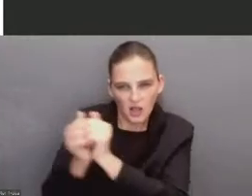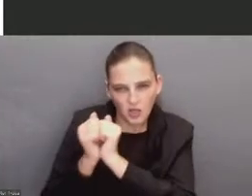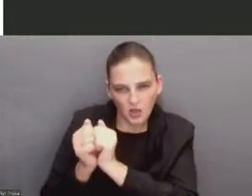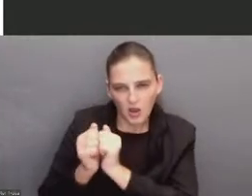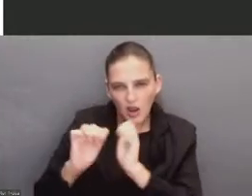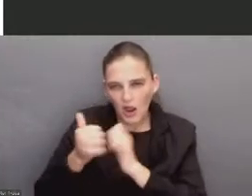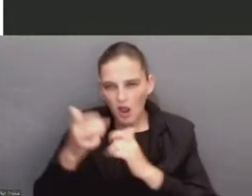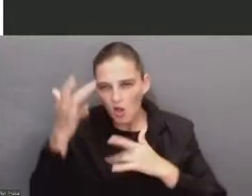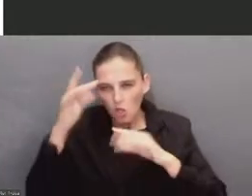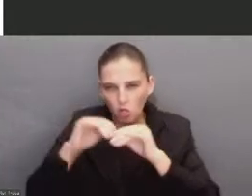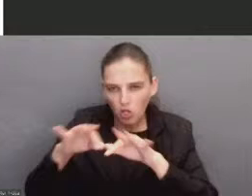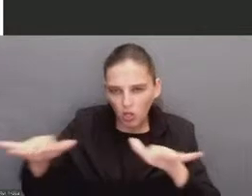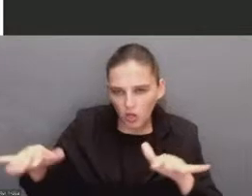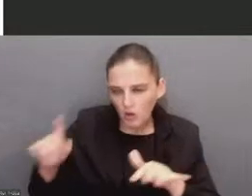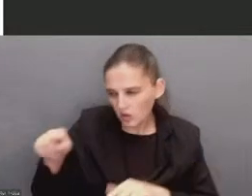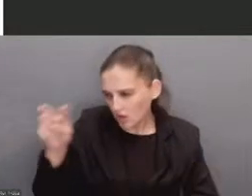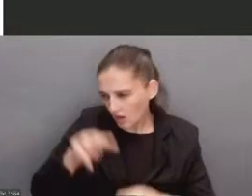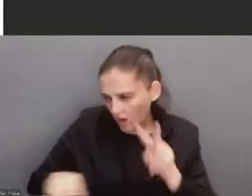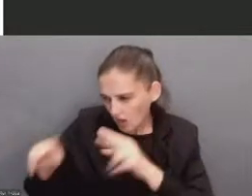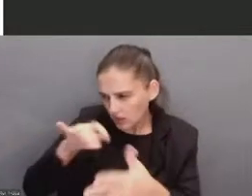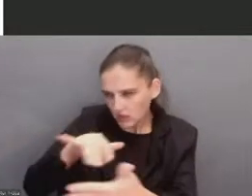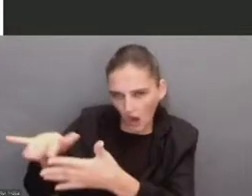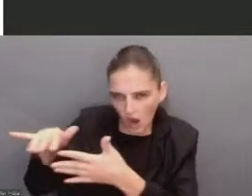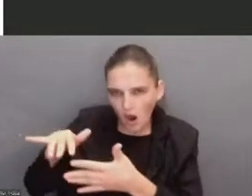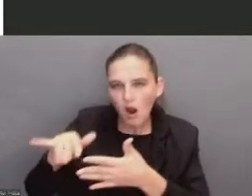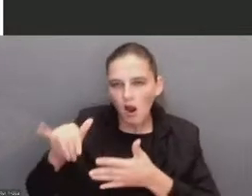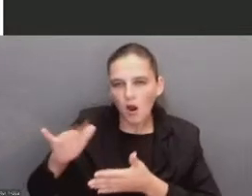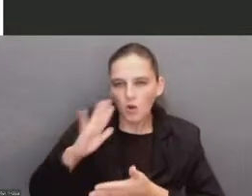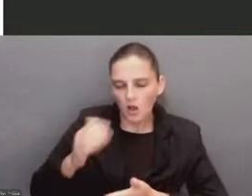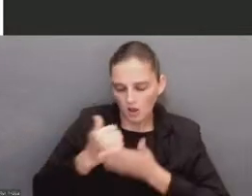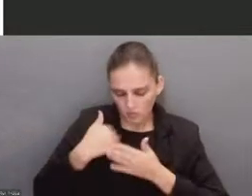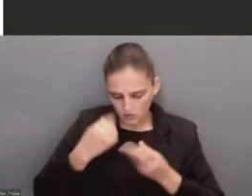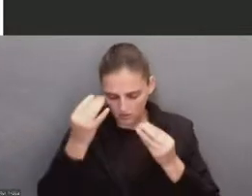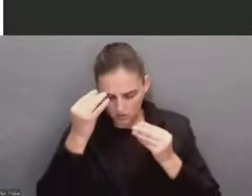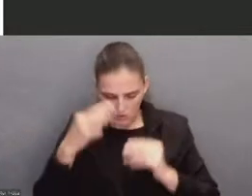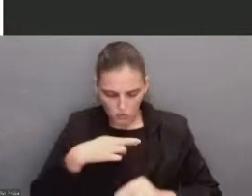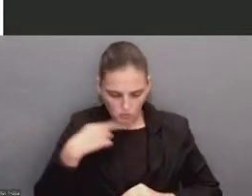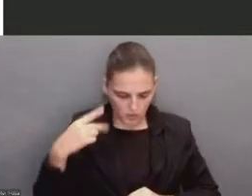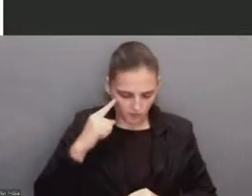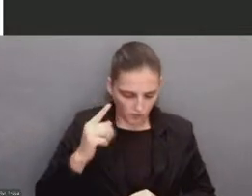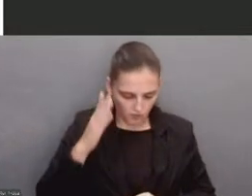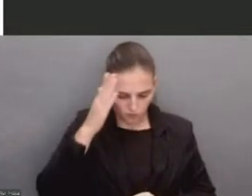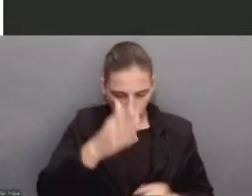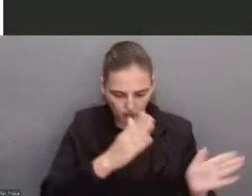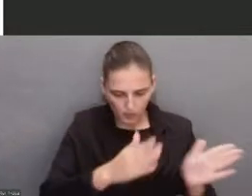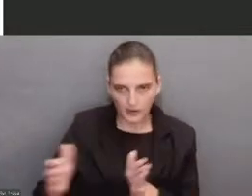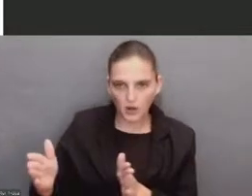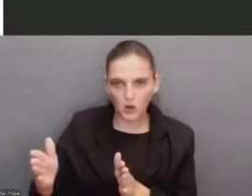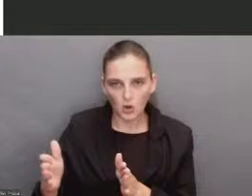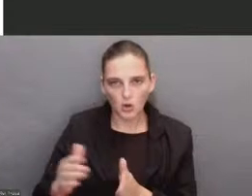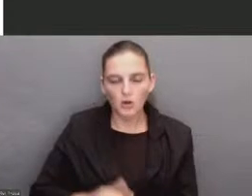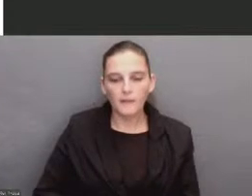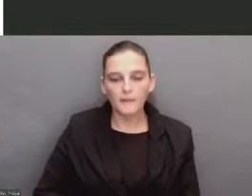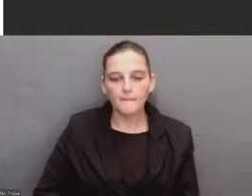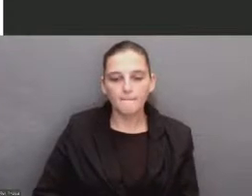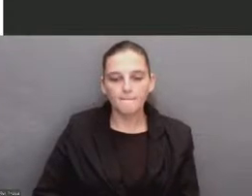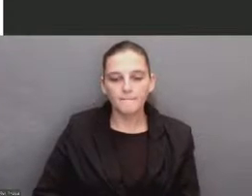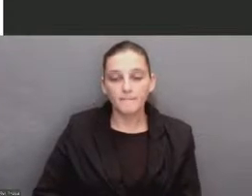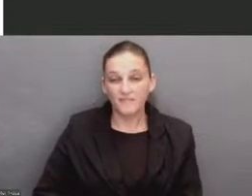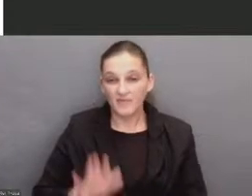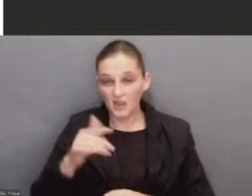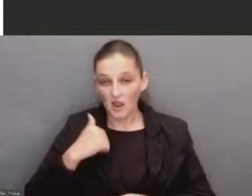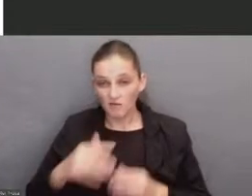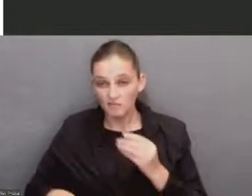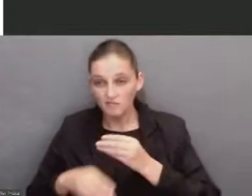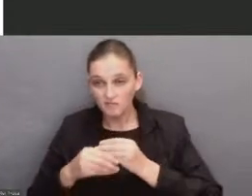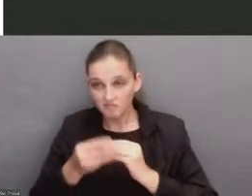really consider these risks in determining resource allocation and future preparedness planning. And I'll just add there, while we